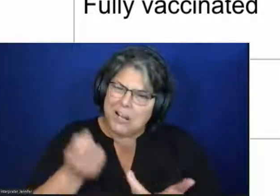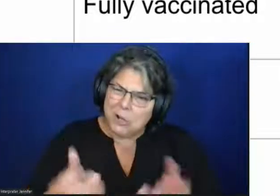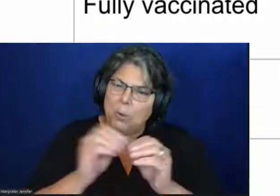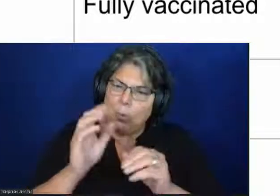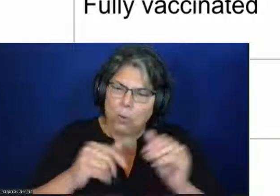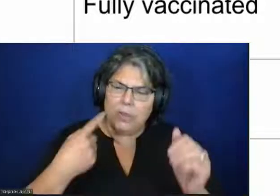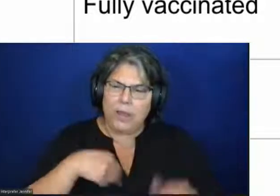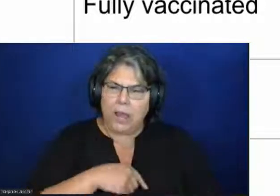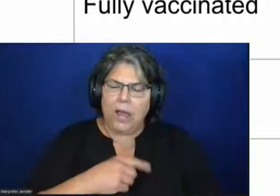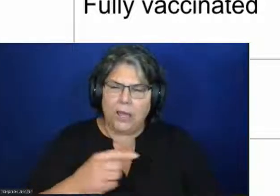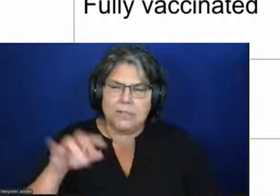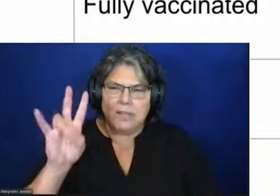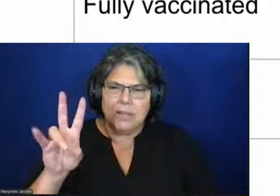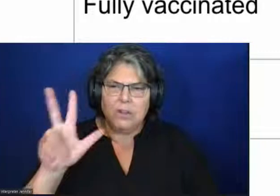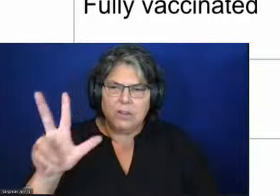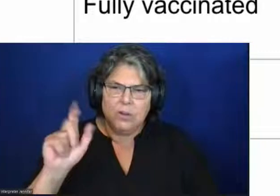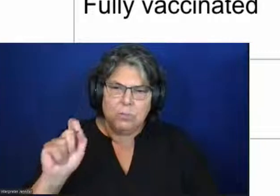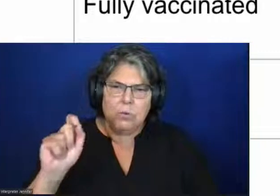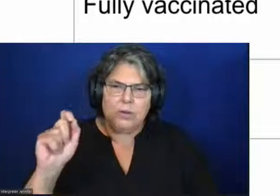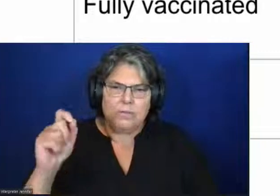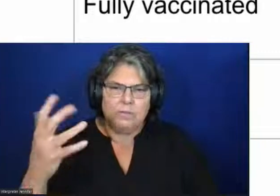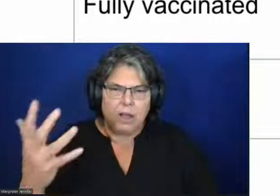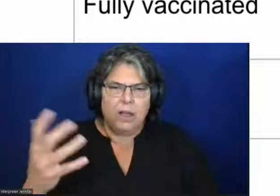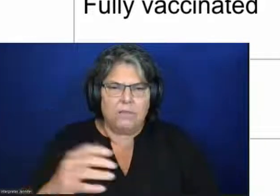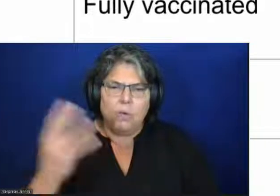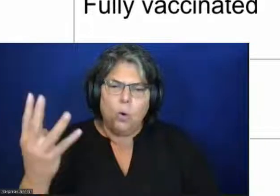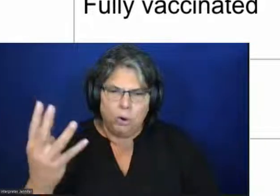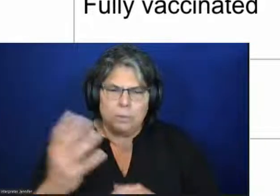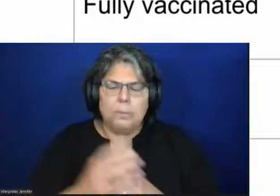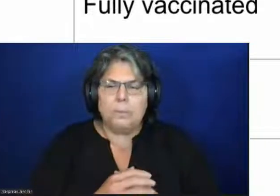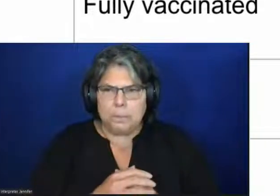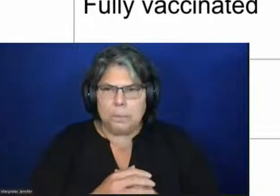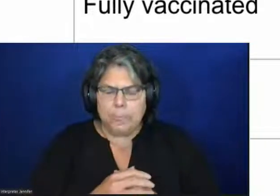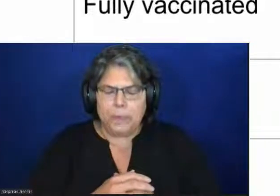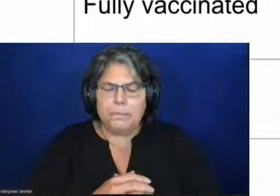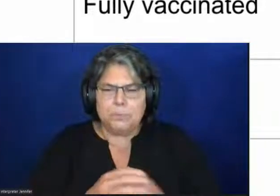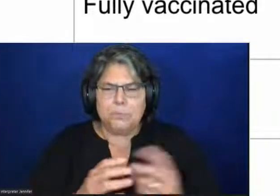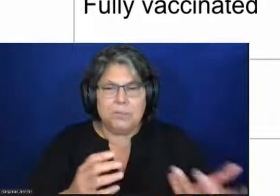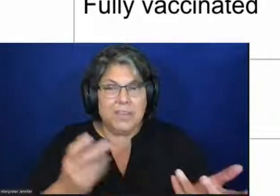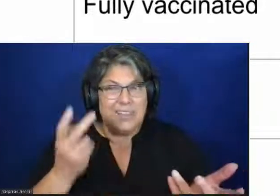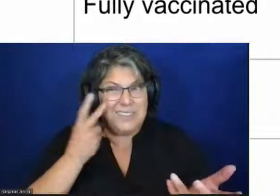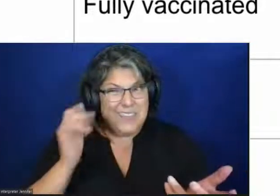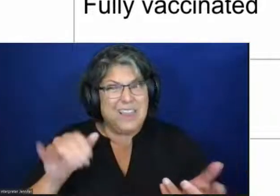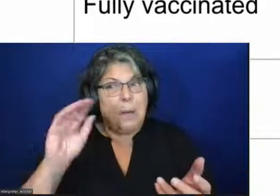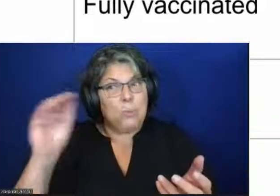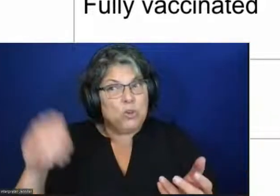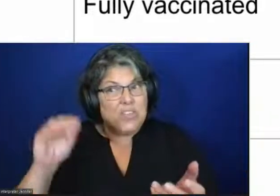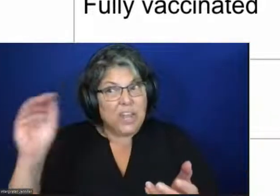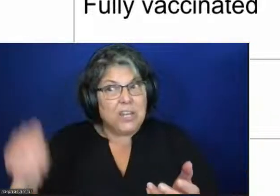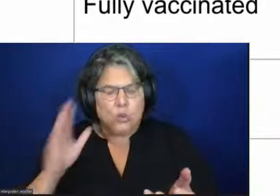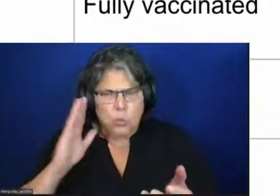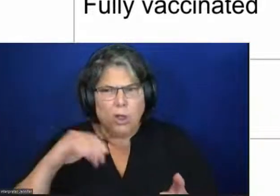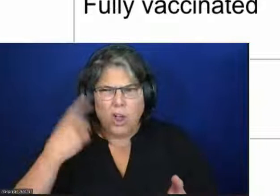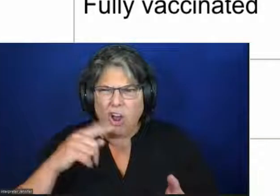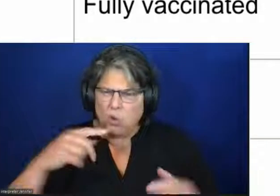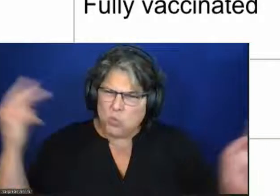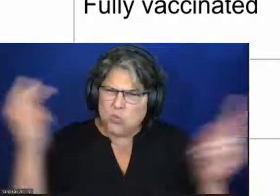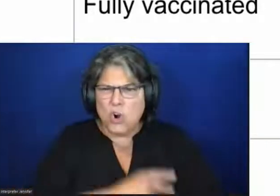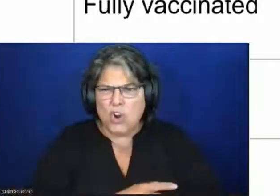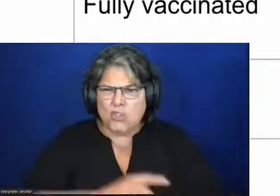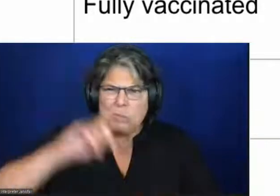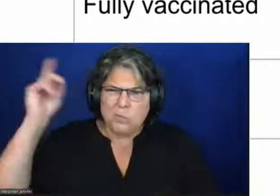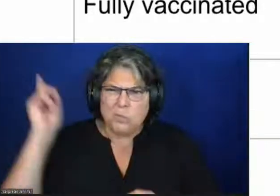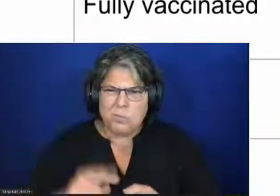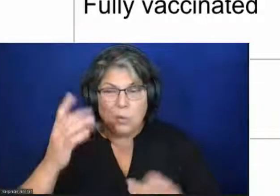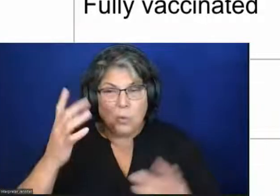73.5. So it's a little bit less. Note that these percentages are going to decrease in 2 weeks because eligible is